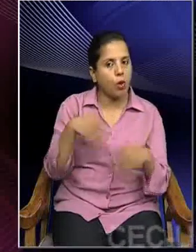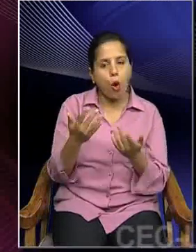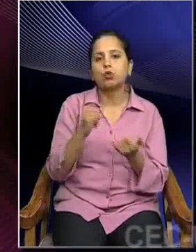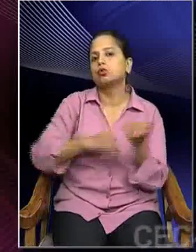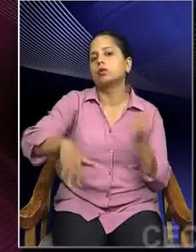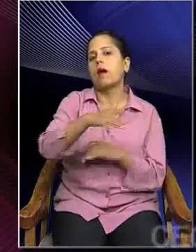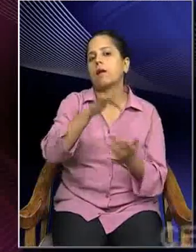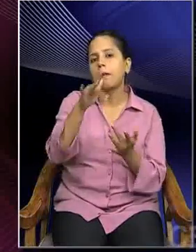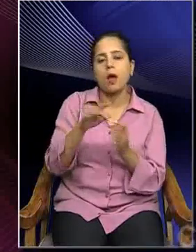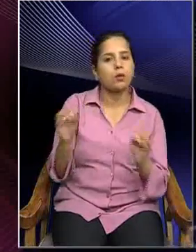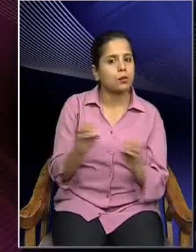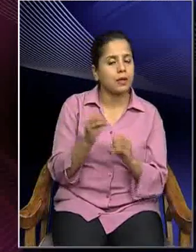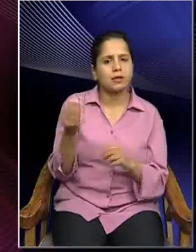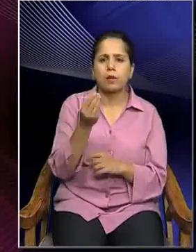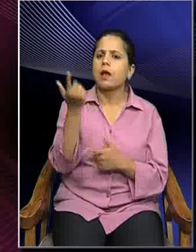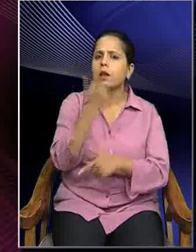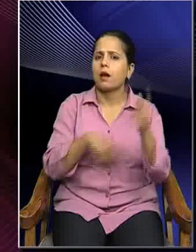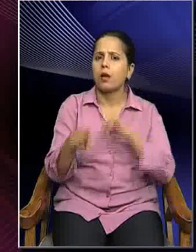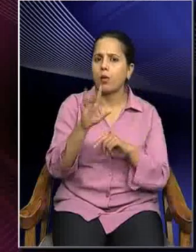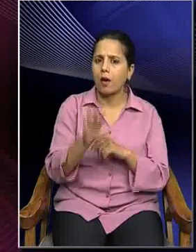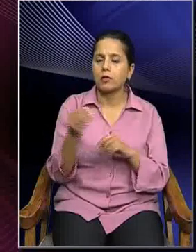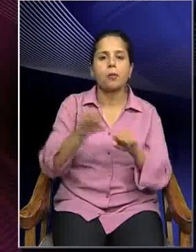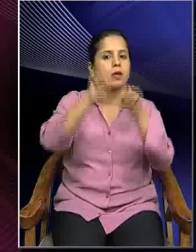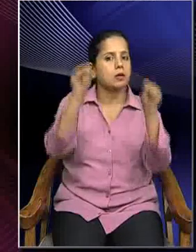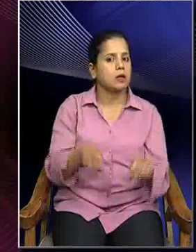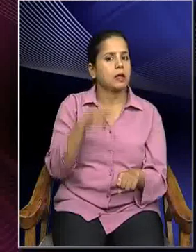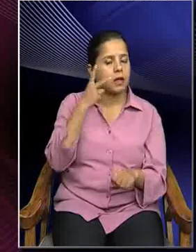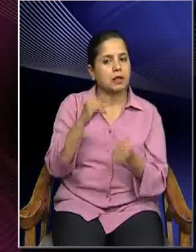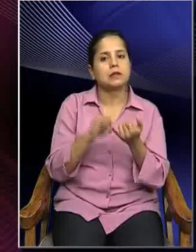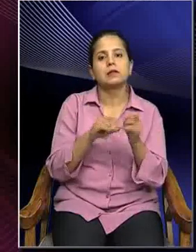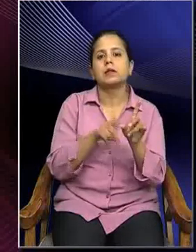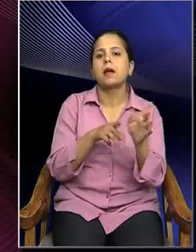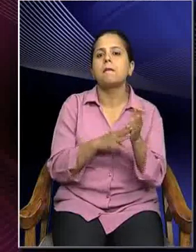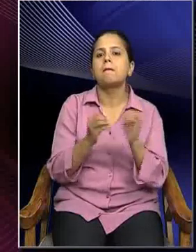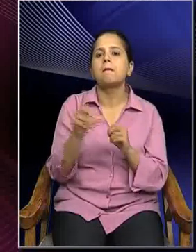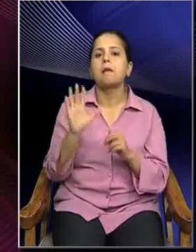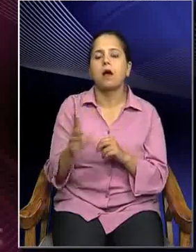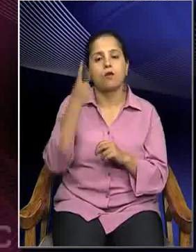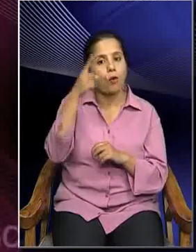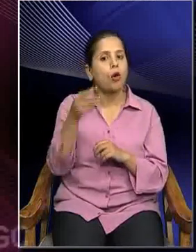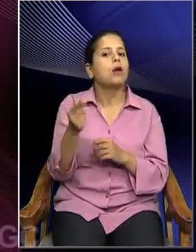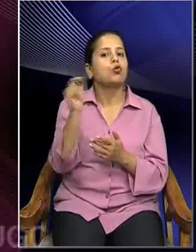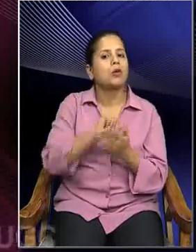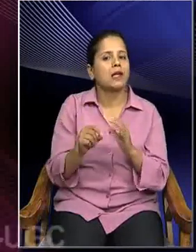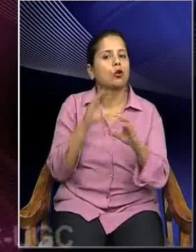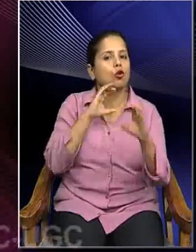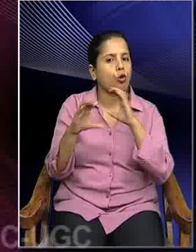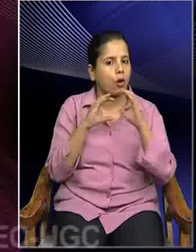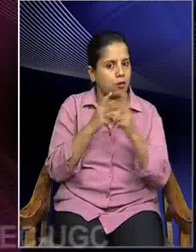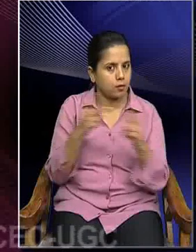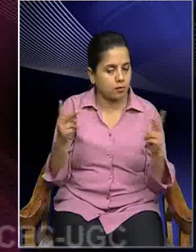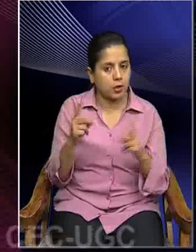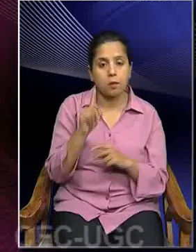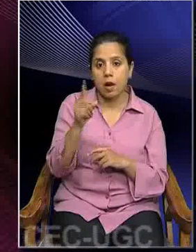society. Some language contain a system of symbol used for written communication,